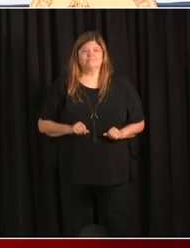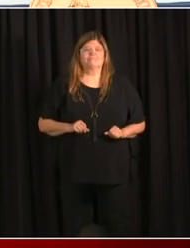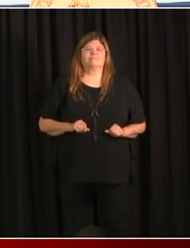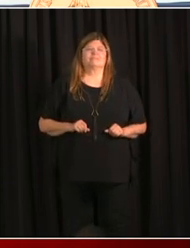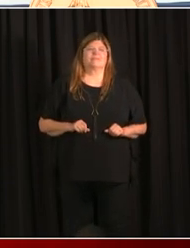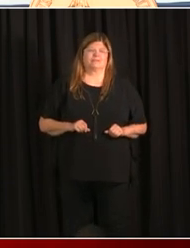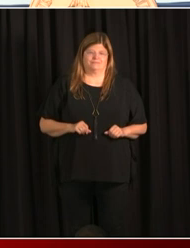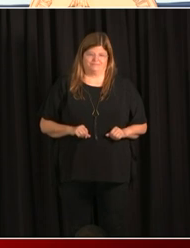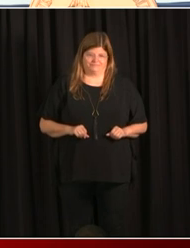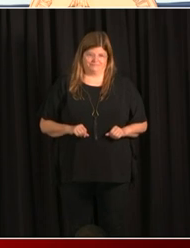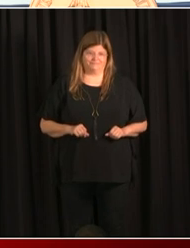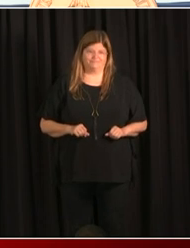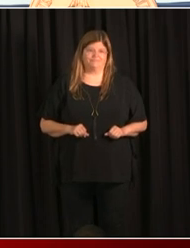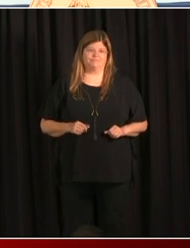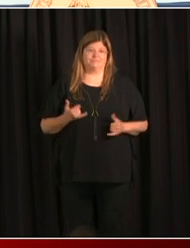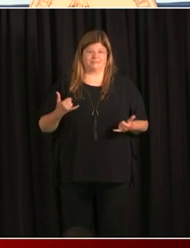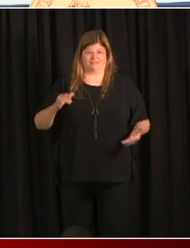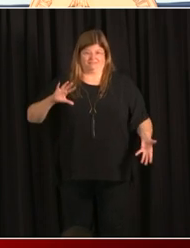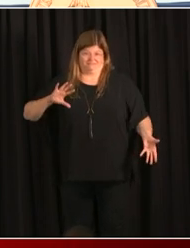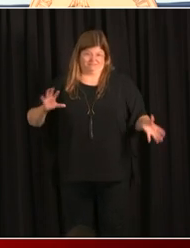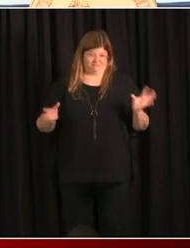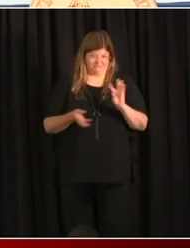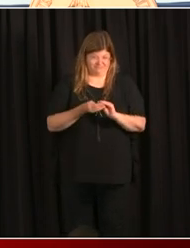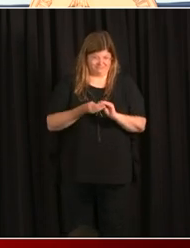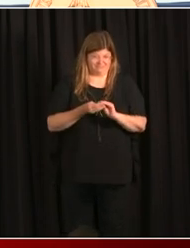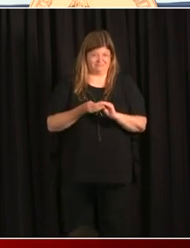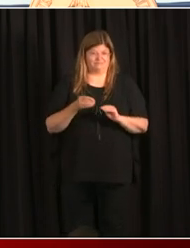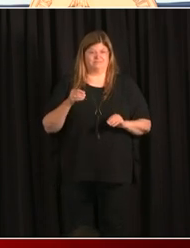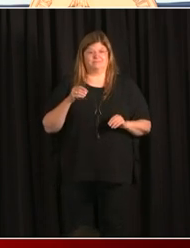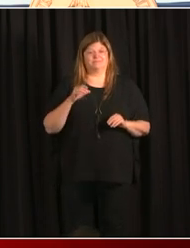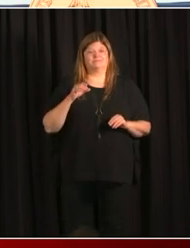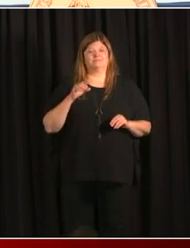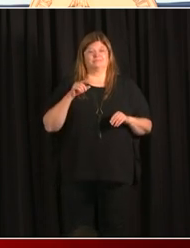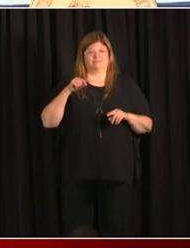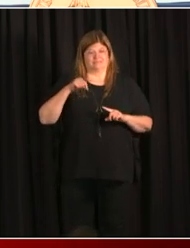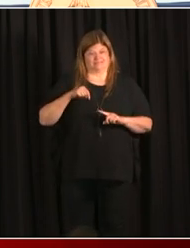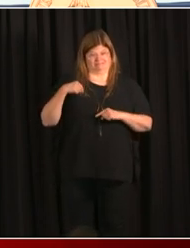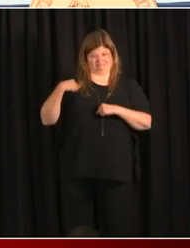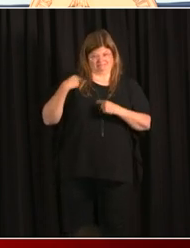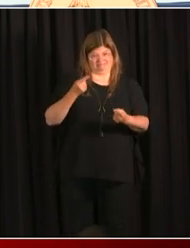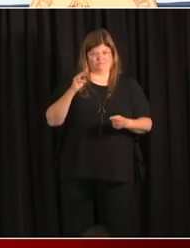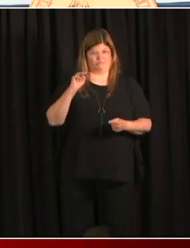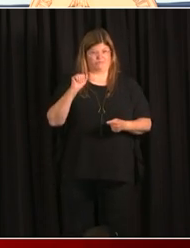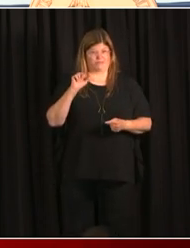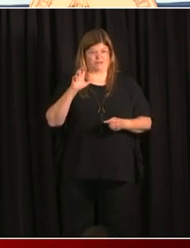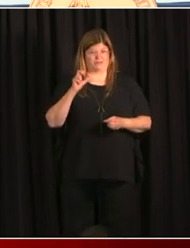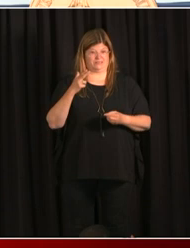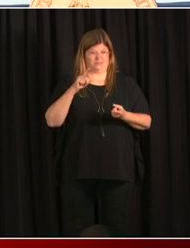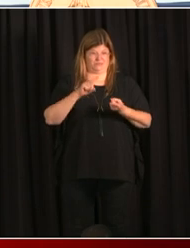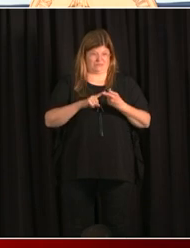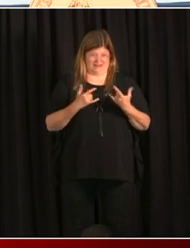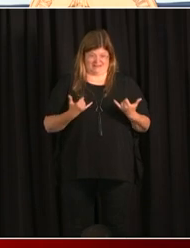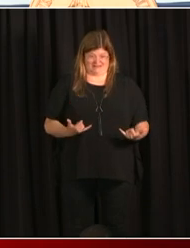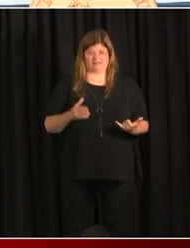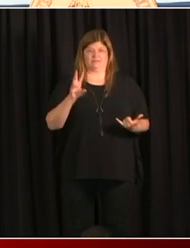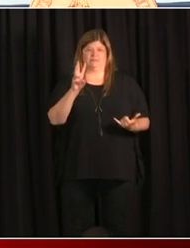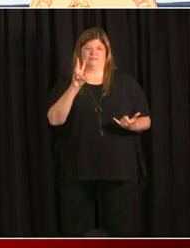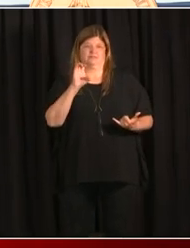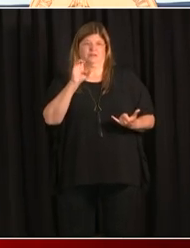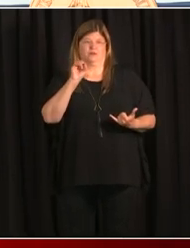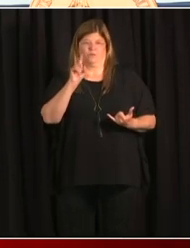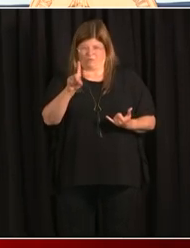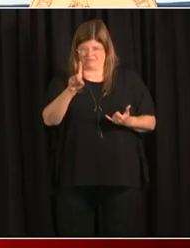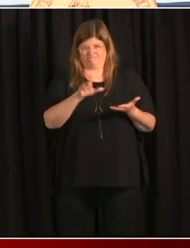has lost their life, bringing the total lives lost in our community since March to 601